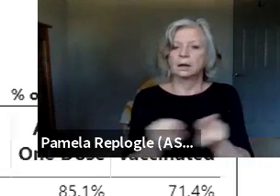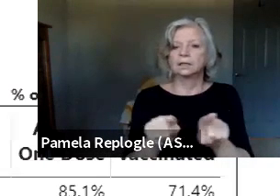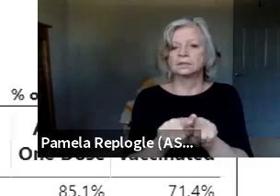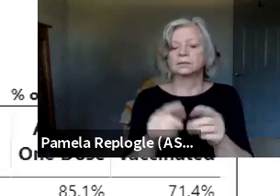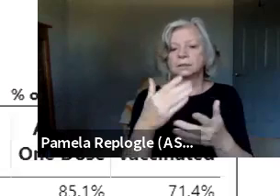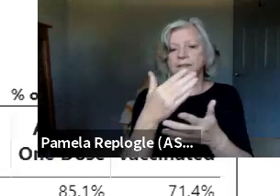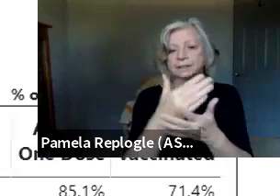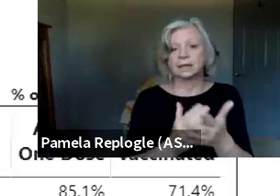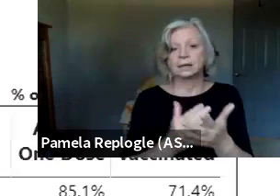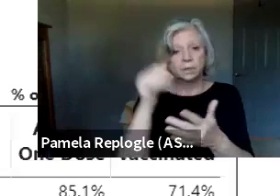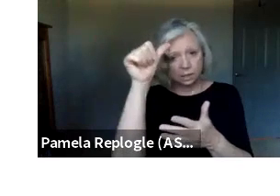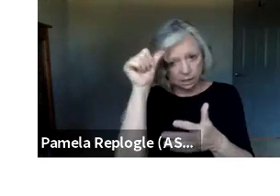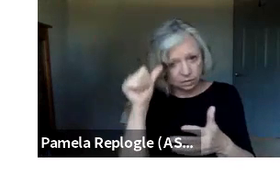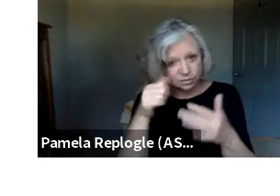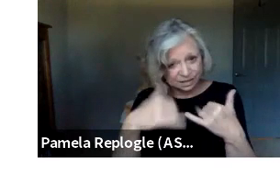Next slide, please.